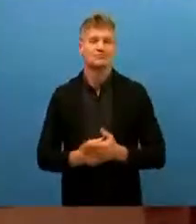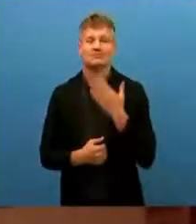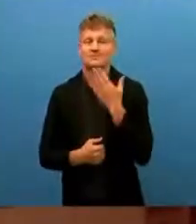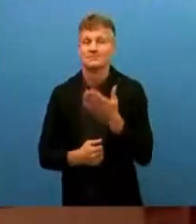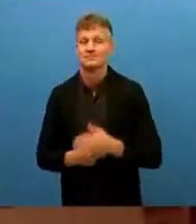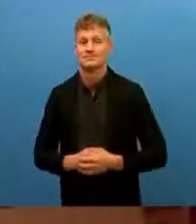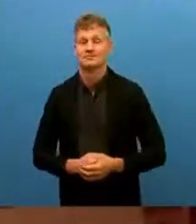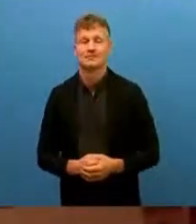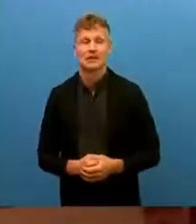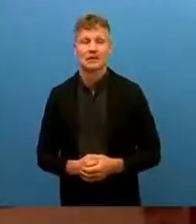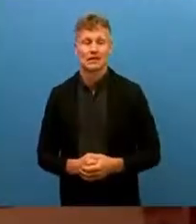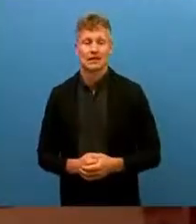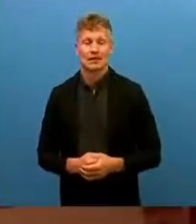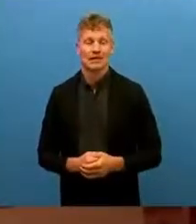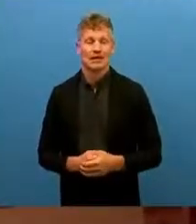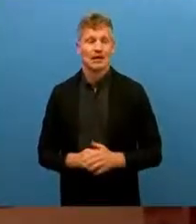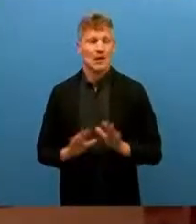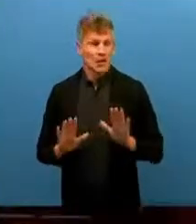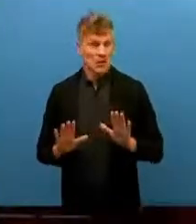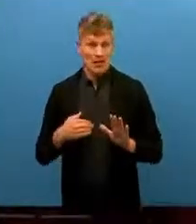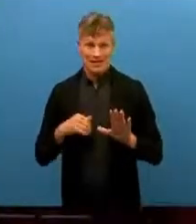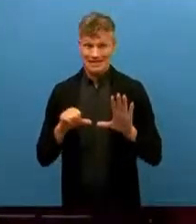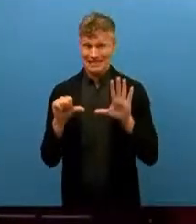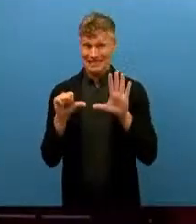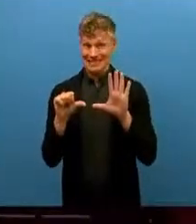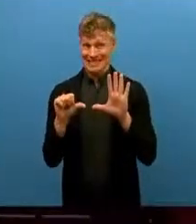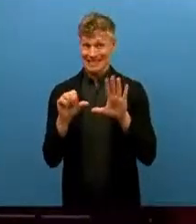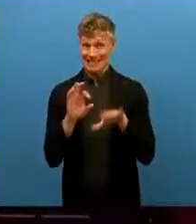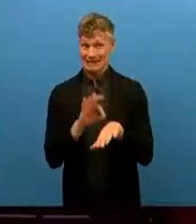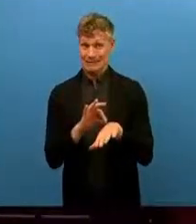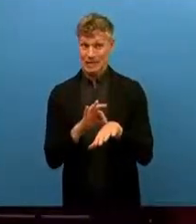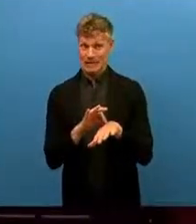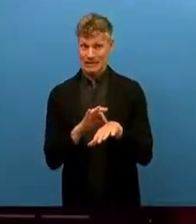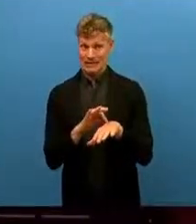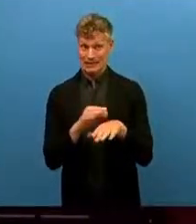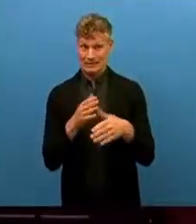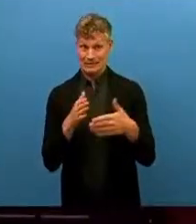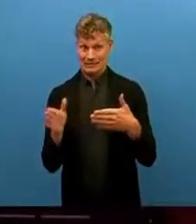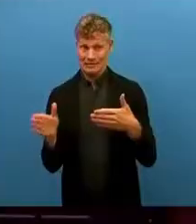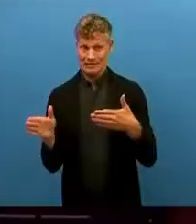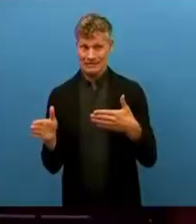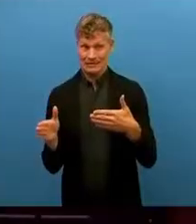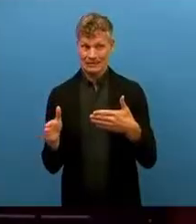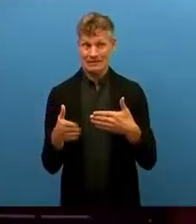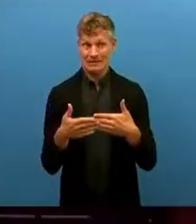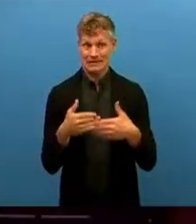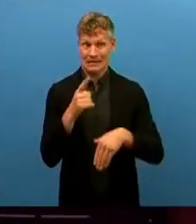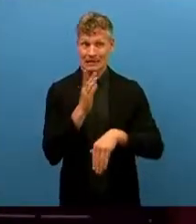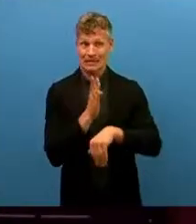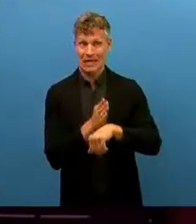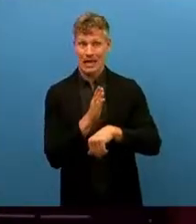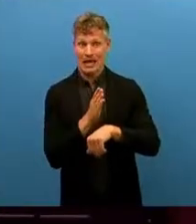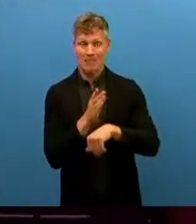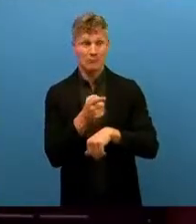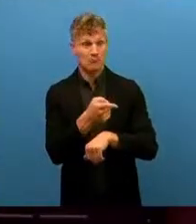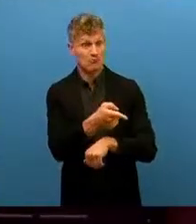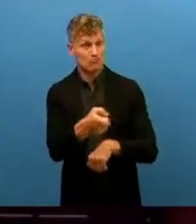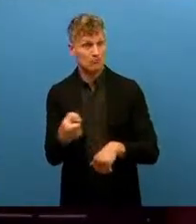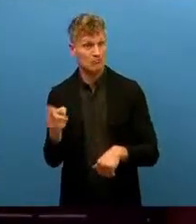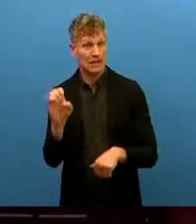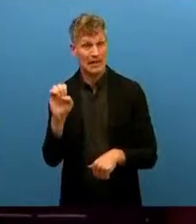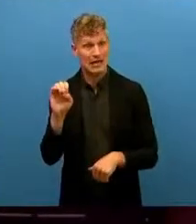We have 6 minutes remaining. I don't know if any of the members of the